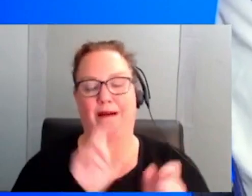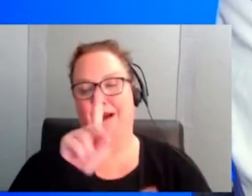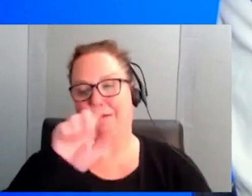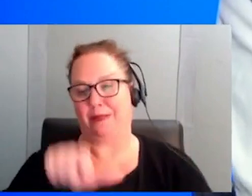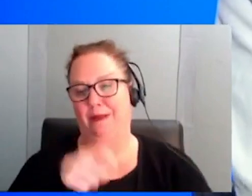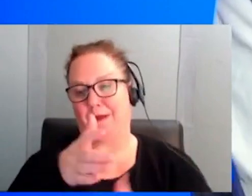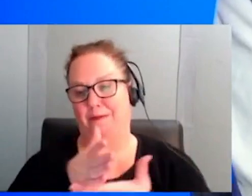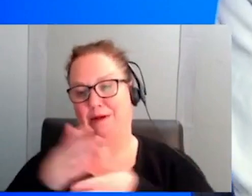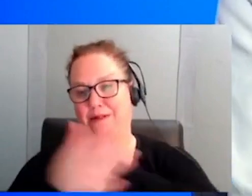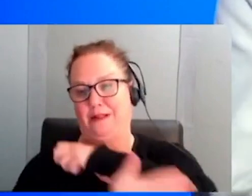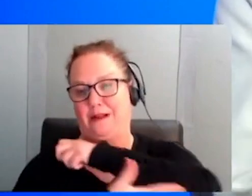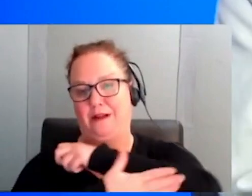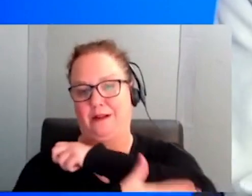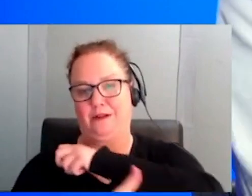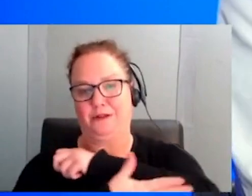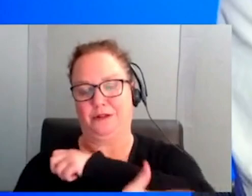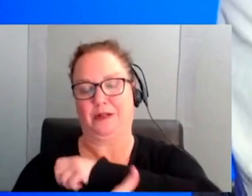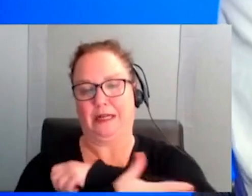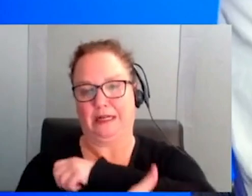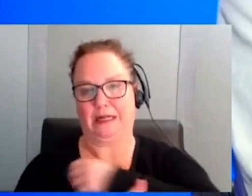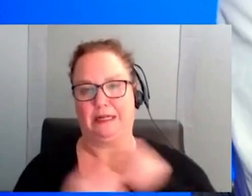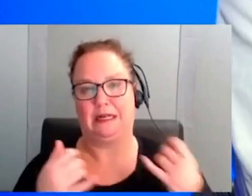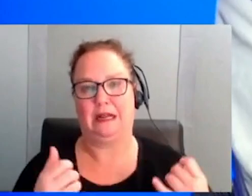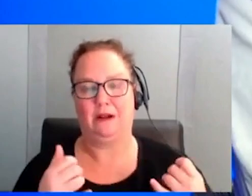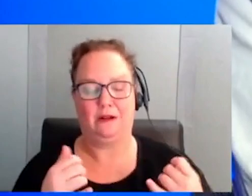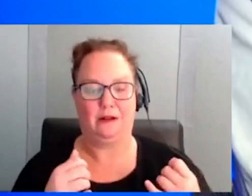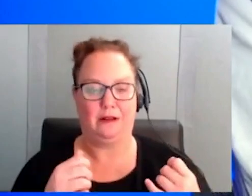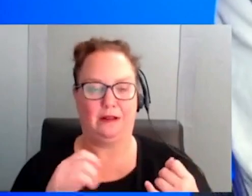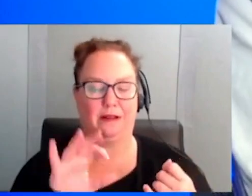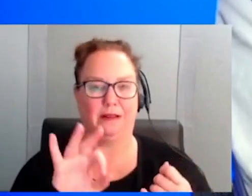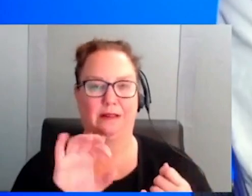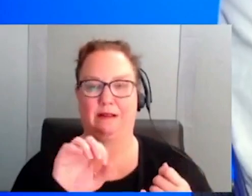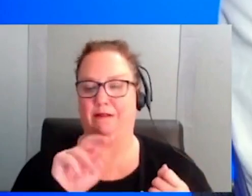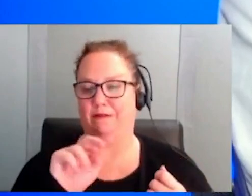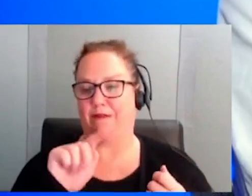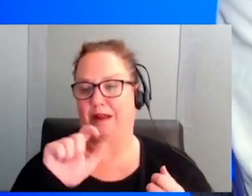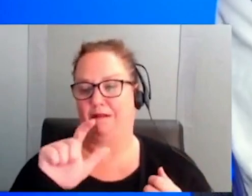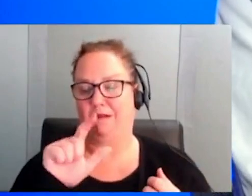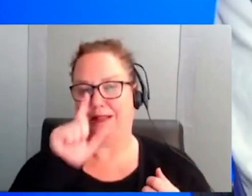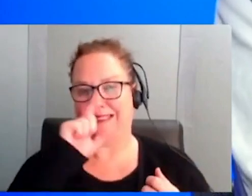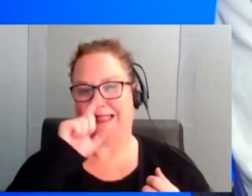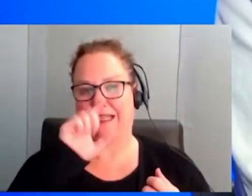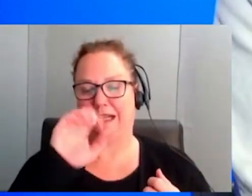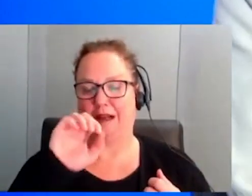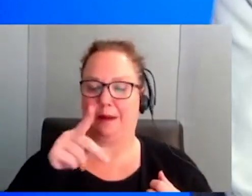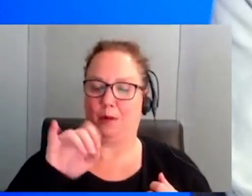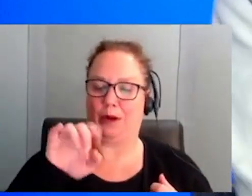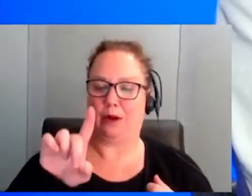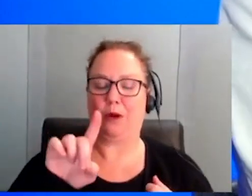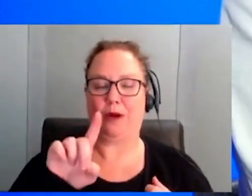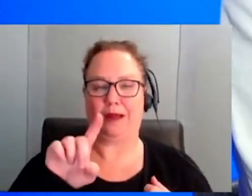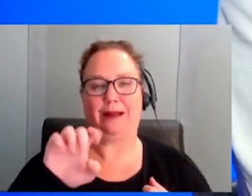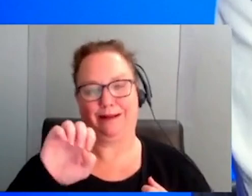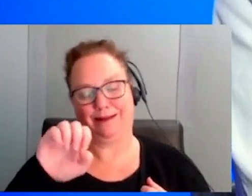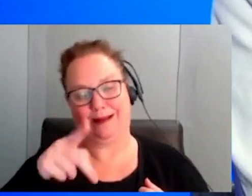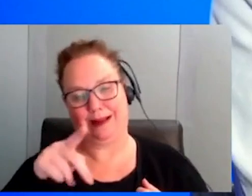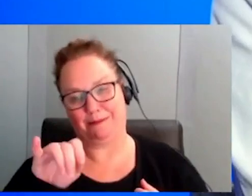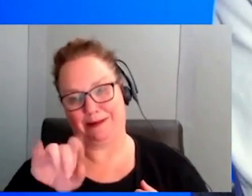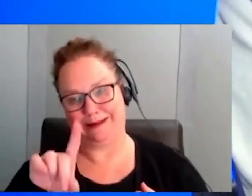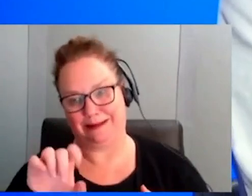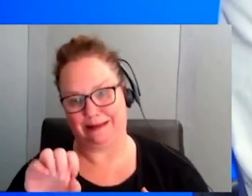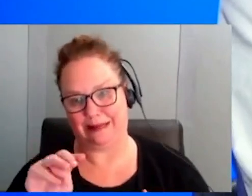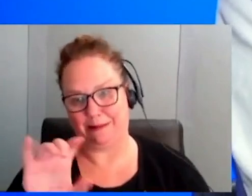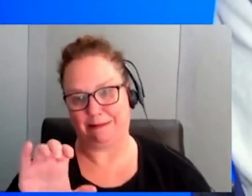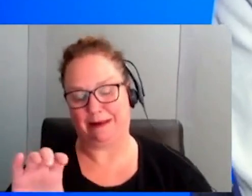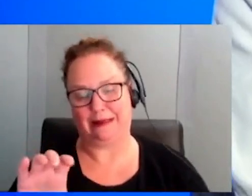and we're dealing now with this fentanyl epidemic, this synthetic opioid epidemic, which is just so